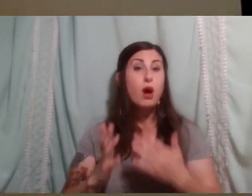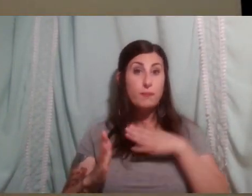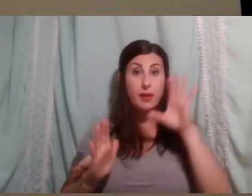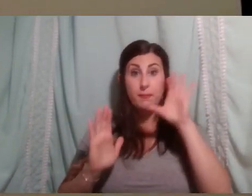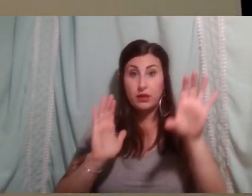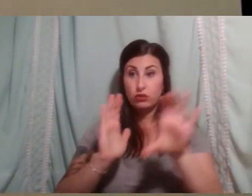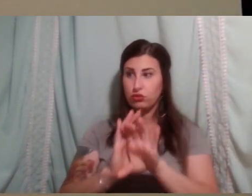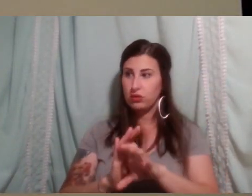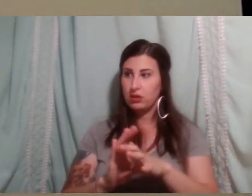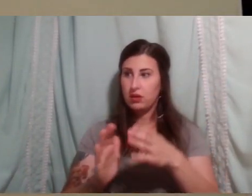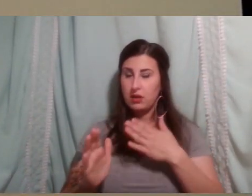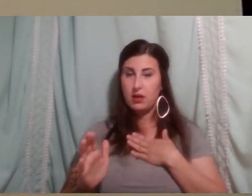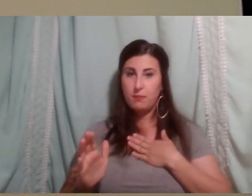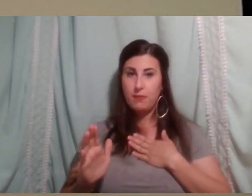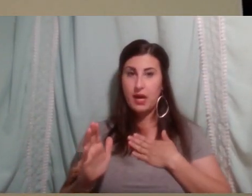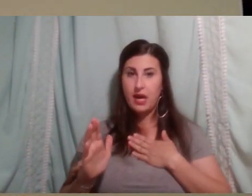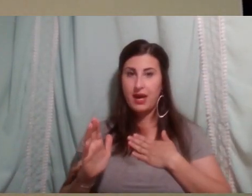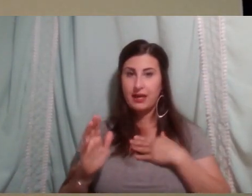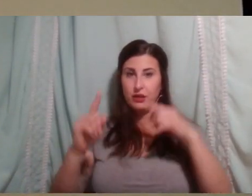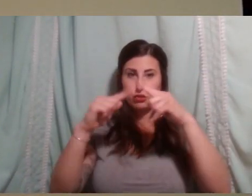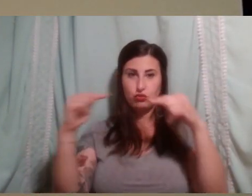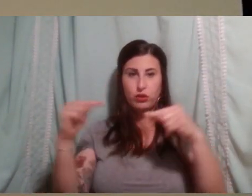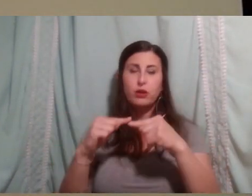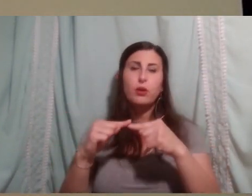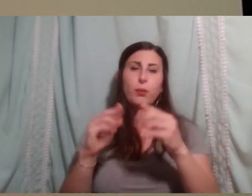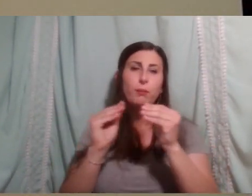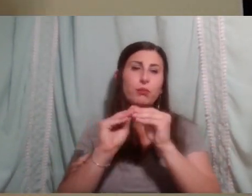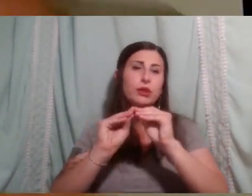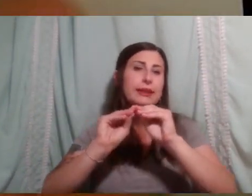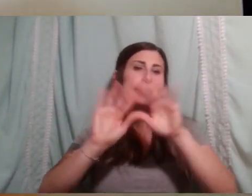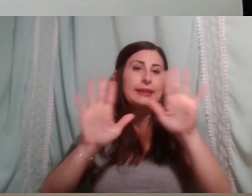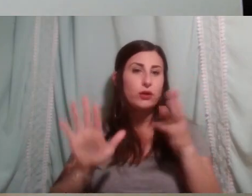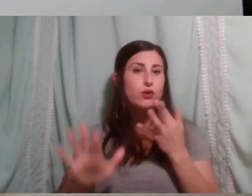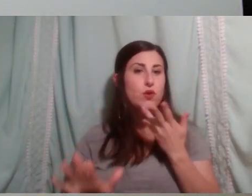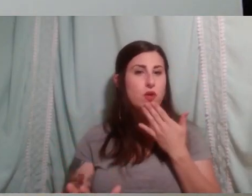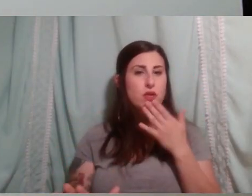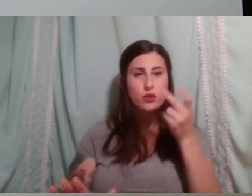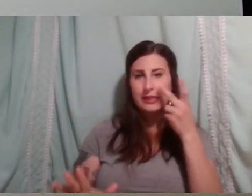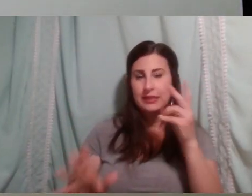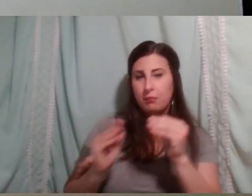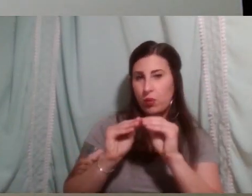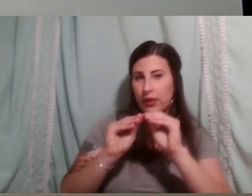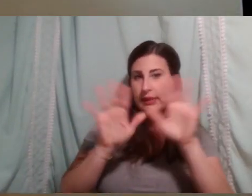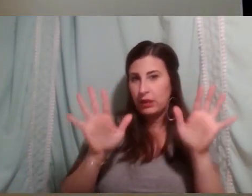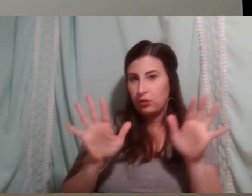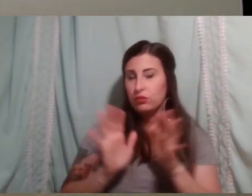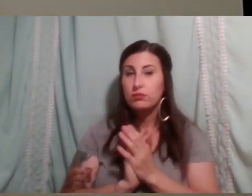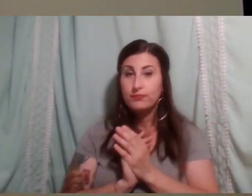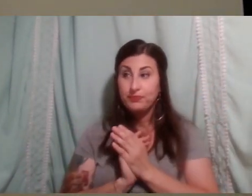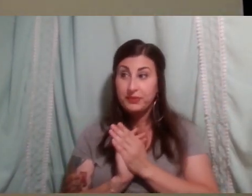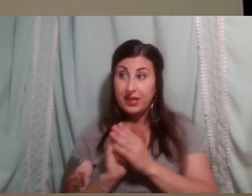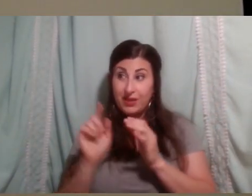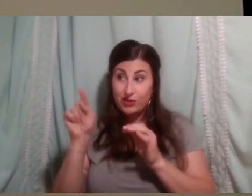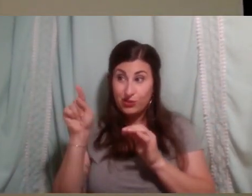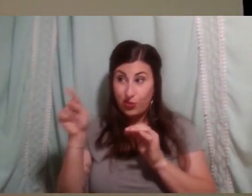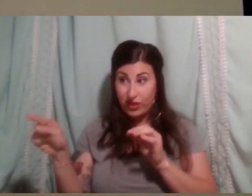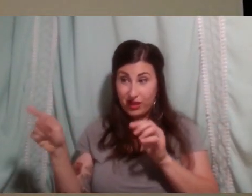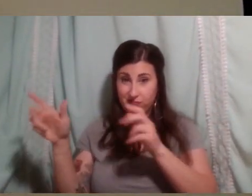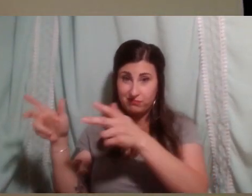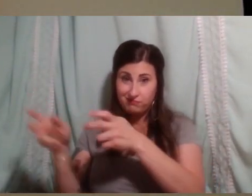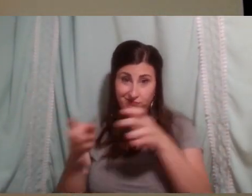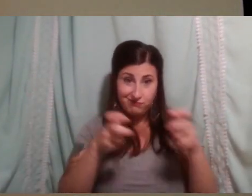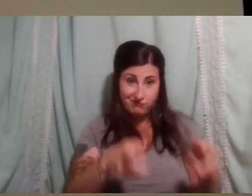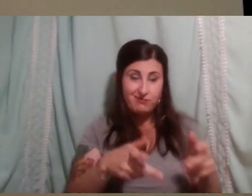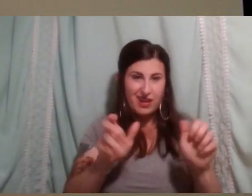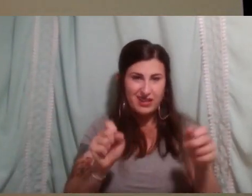my picture, my triangle, in a better color so that we can see the triangle that we're looking at. Okay, so if I take that triangle and I put